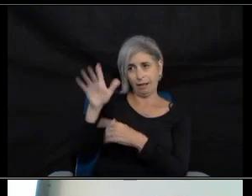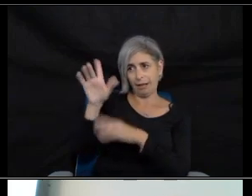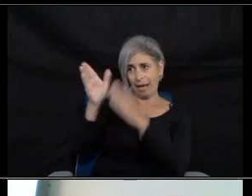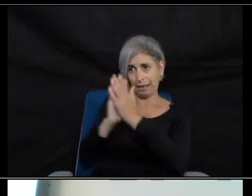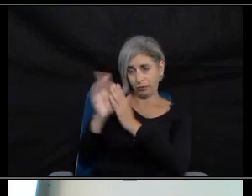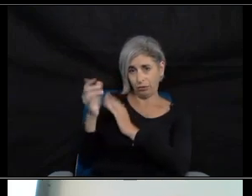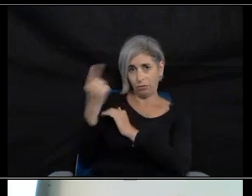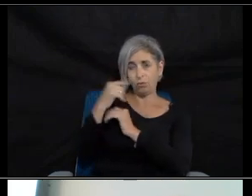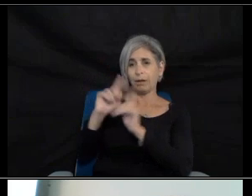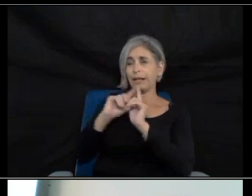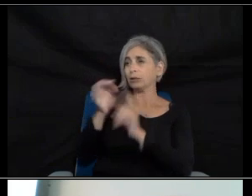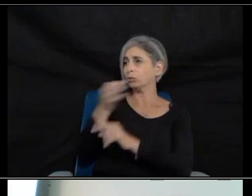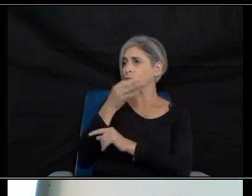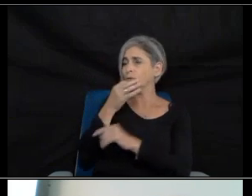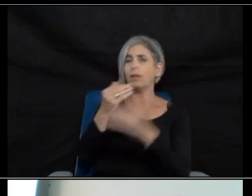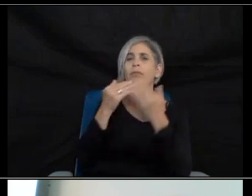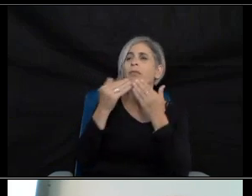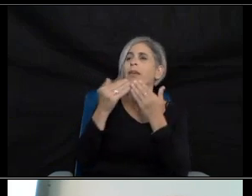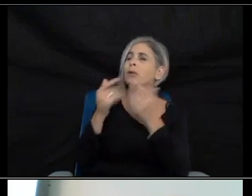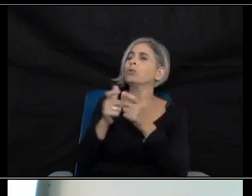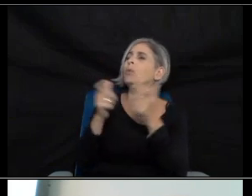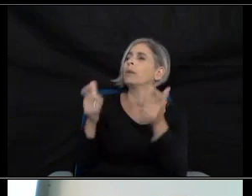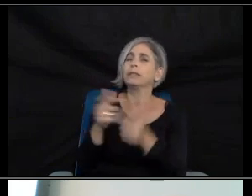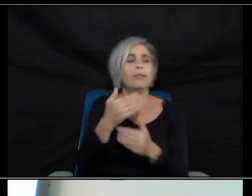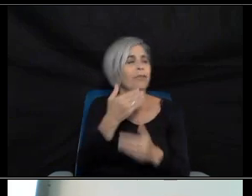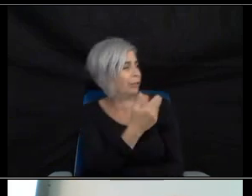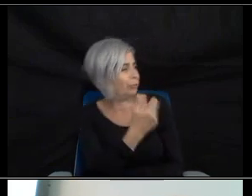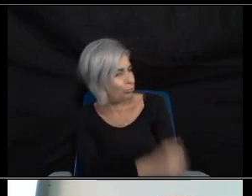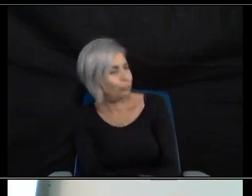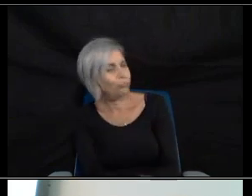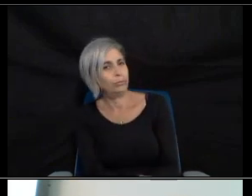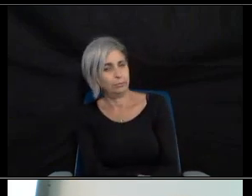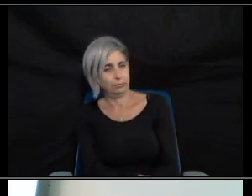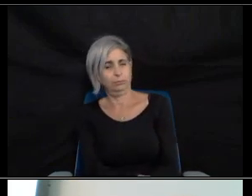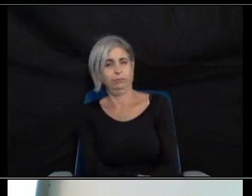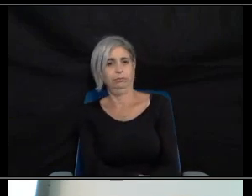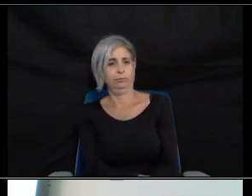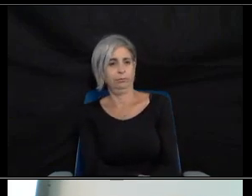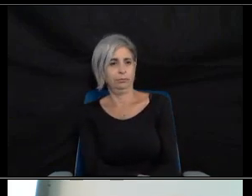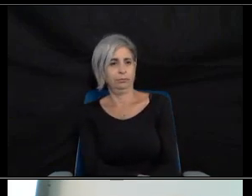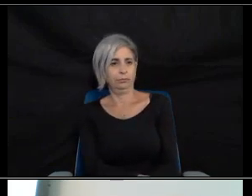soon. Thank you very much, sir. Thank you.